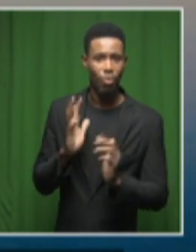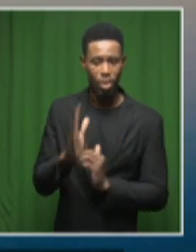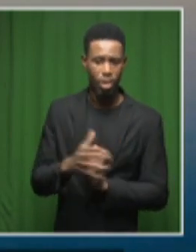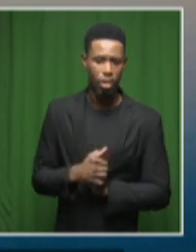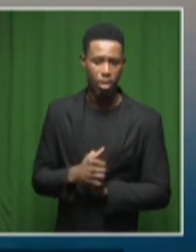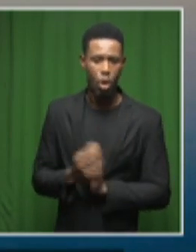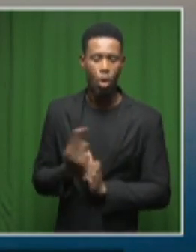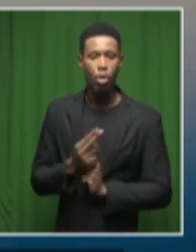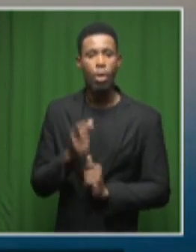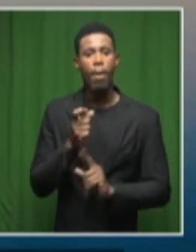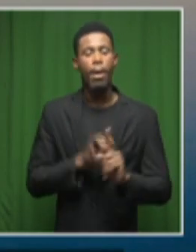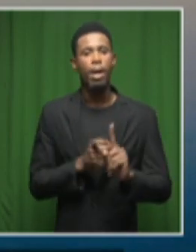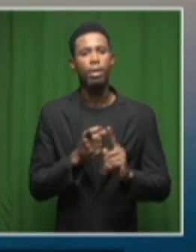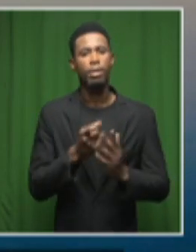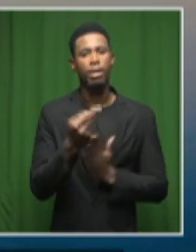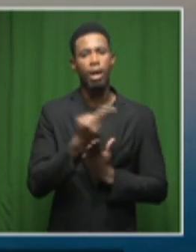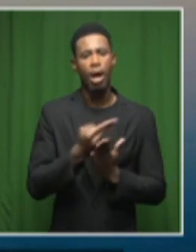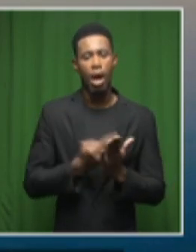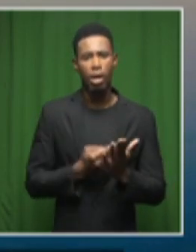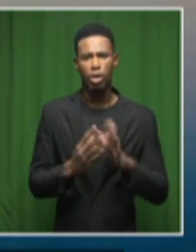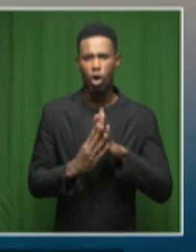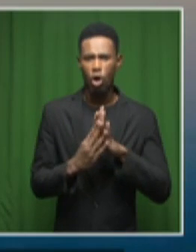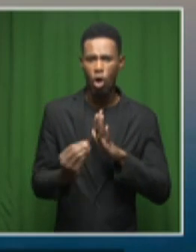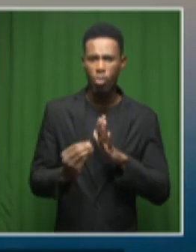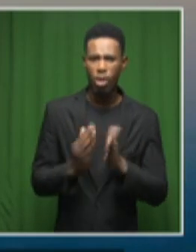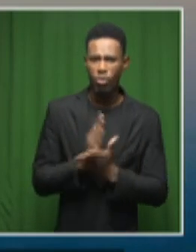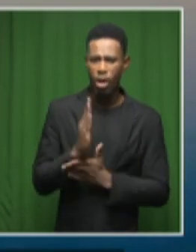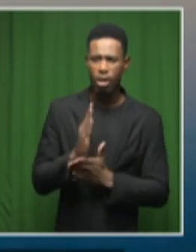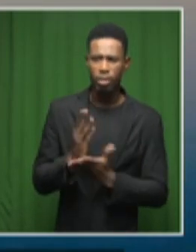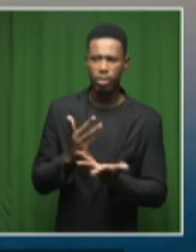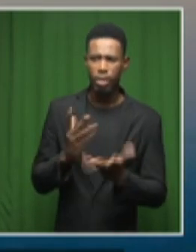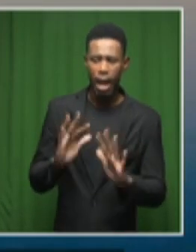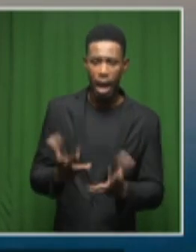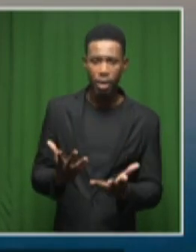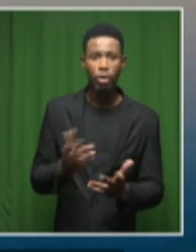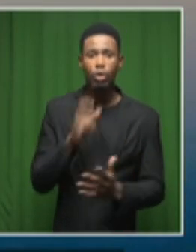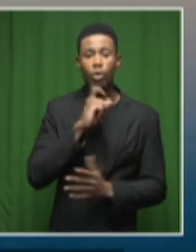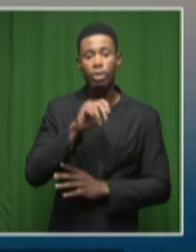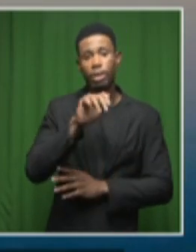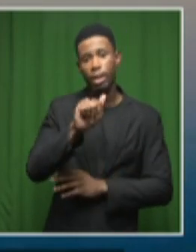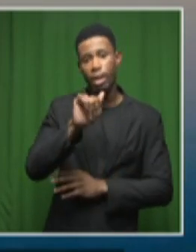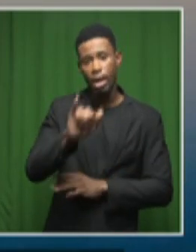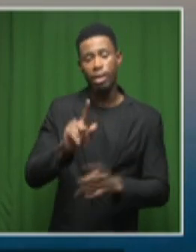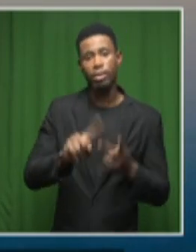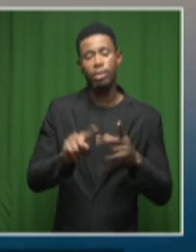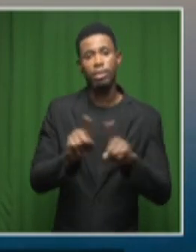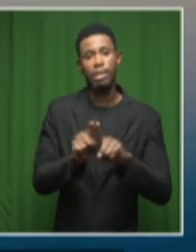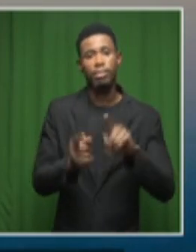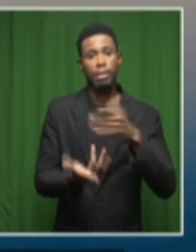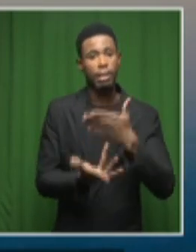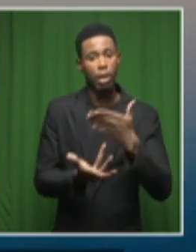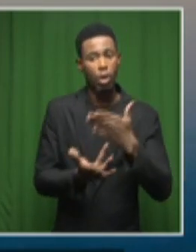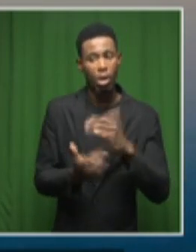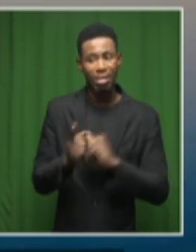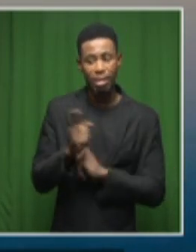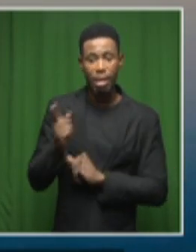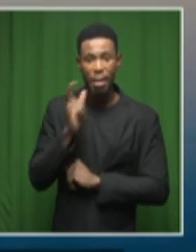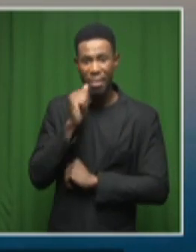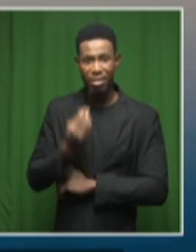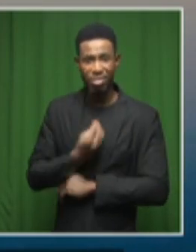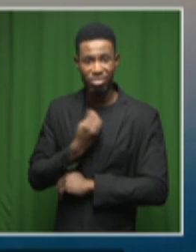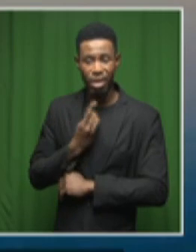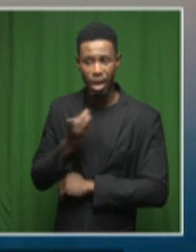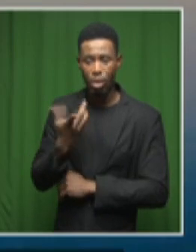and their copyrights using technology, using AI? How do you use machine learning? And these young men just blew my mind